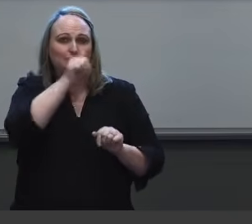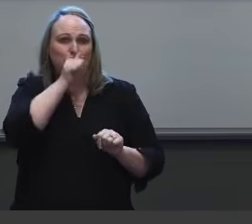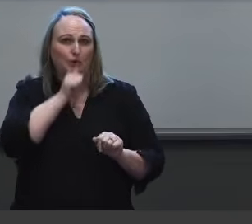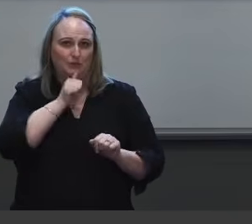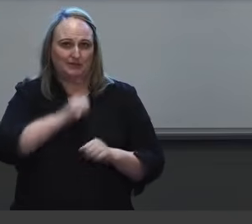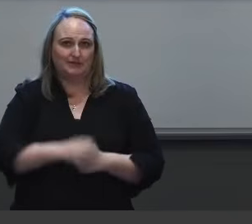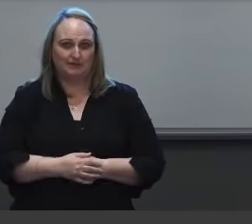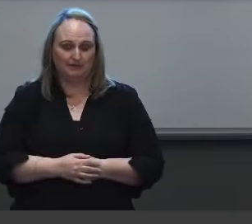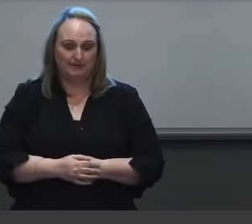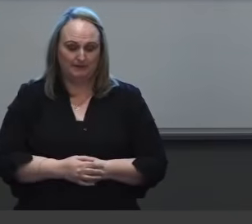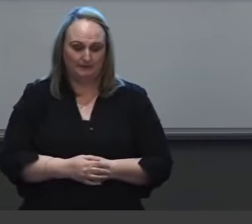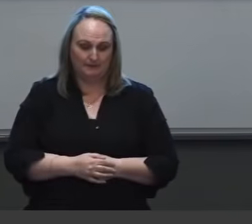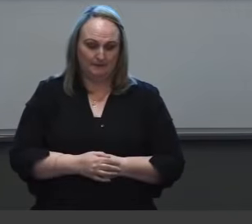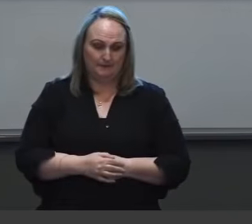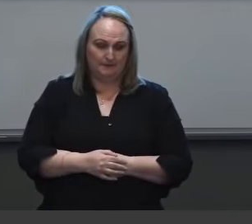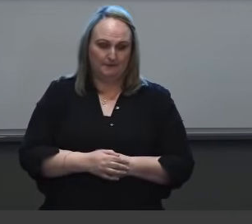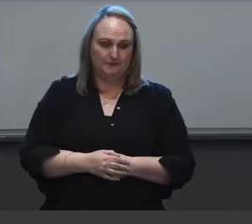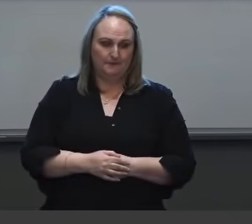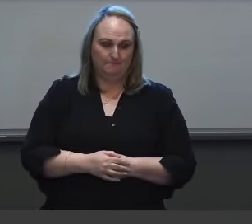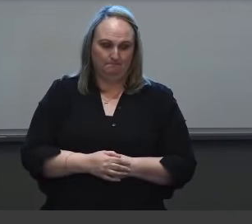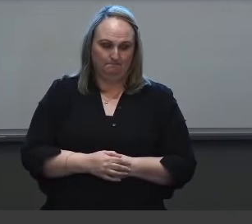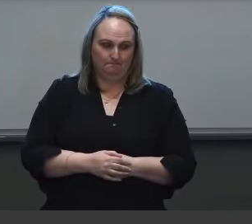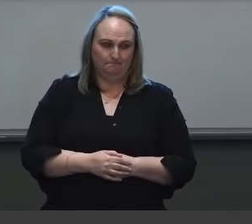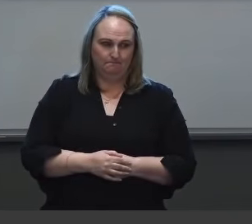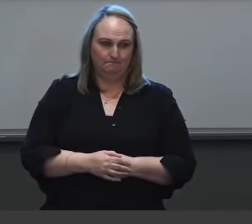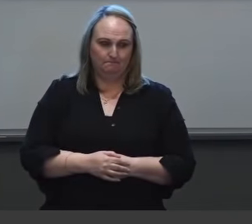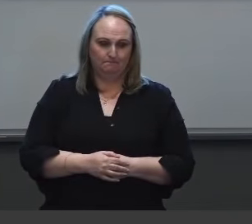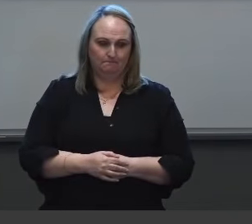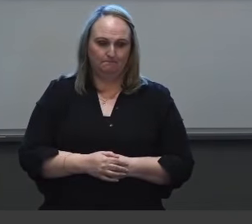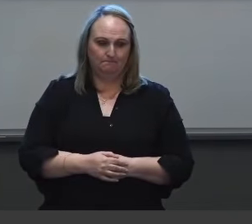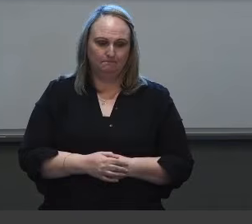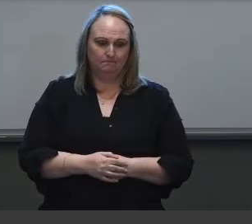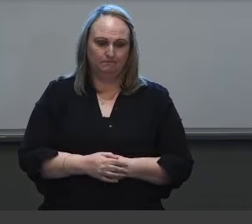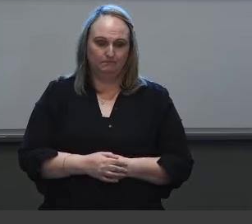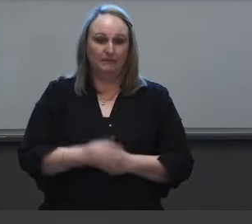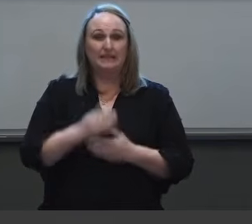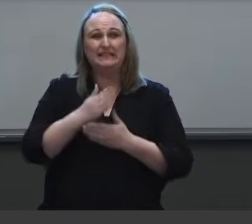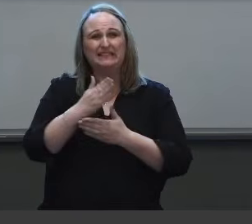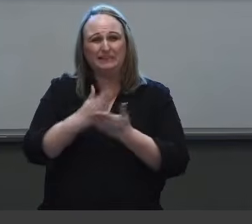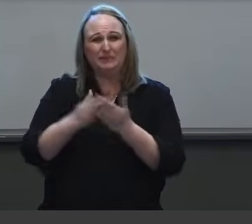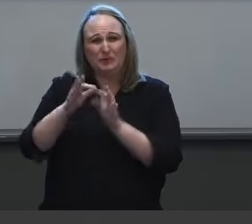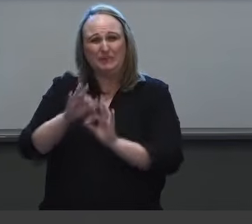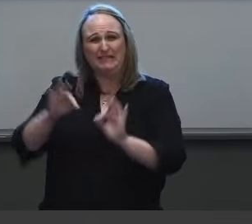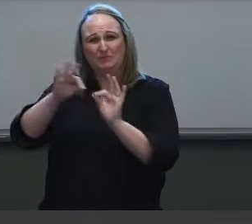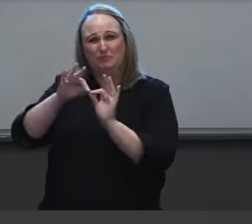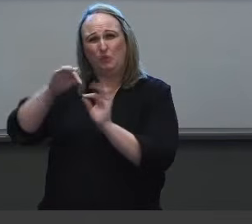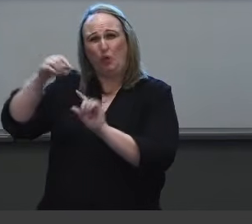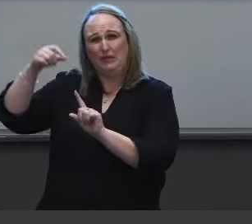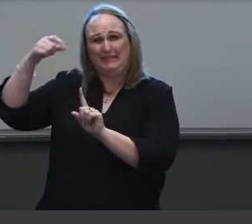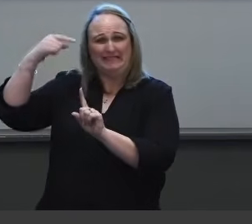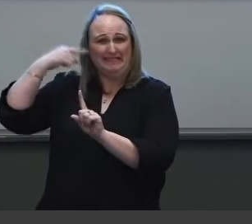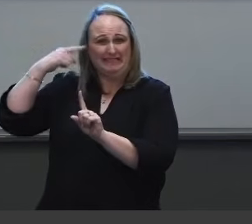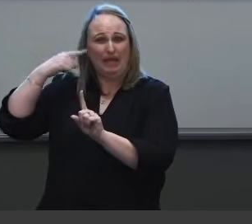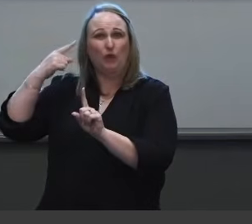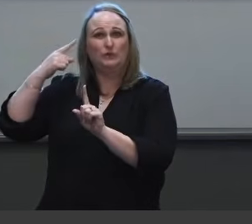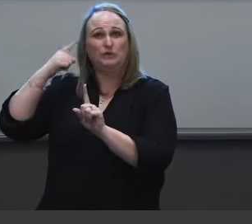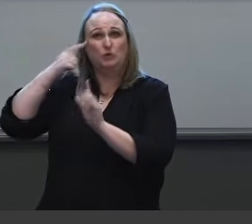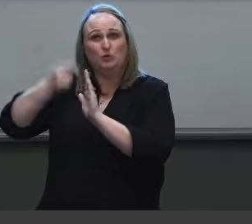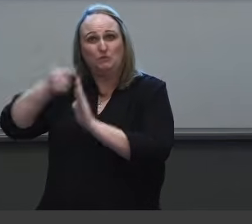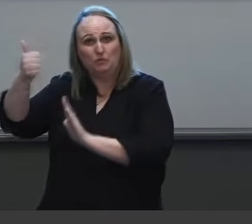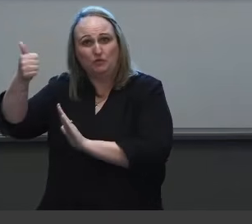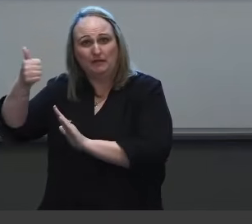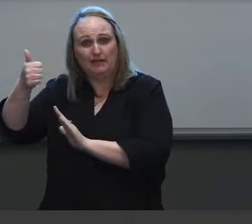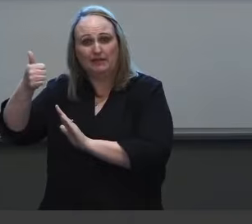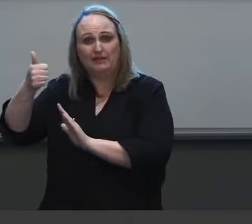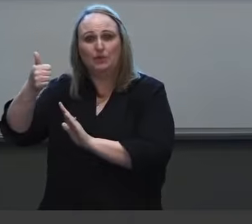And for some of the important signals that we are removing from the original sound, we